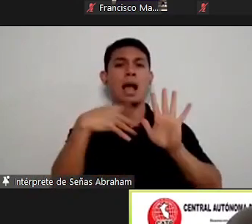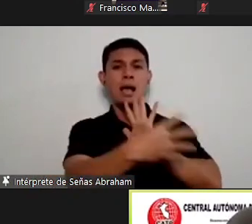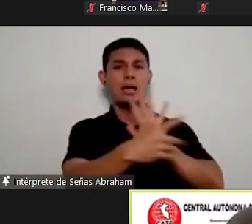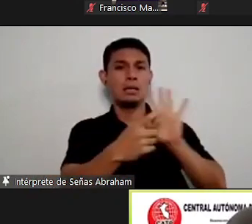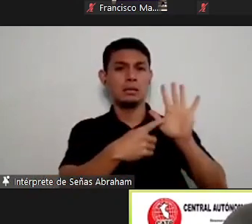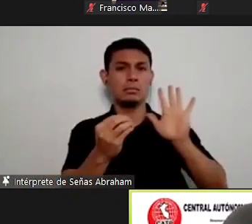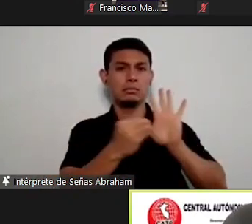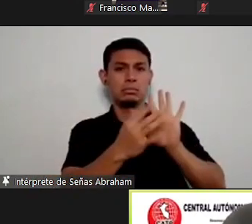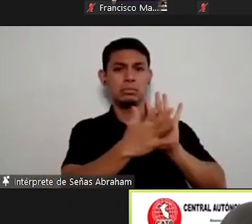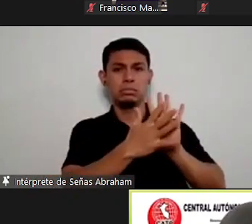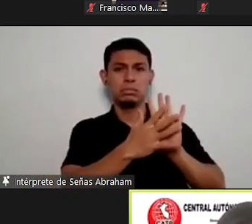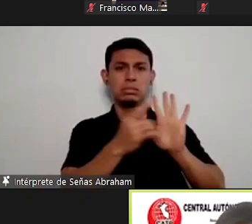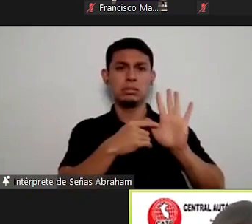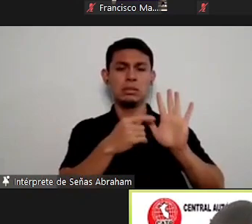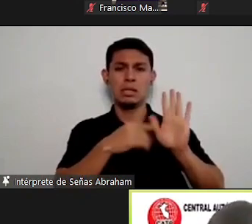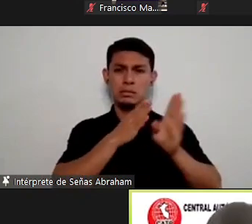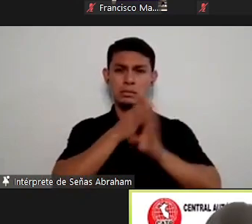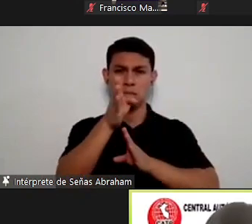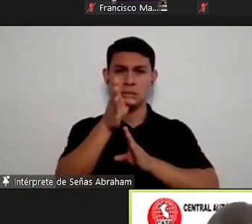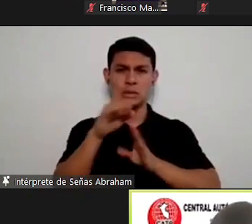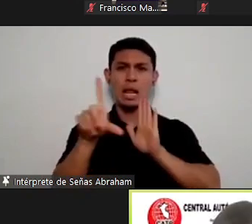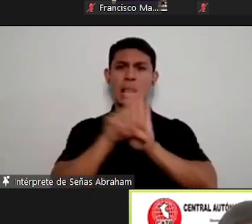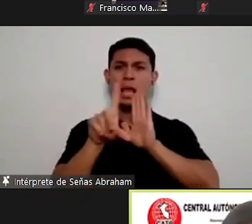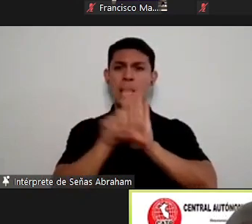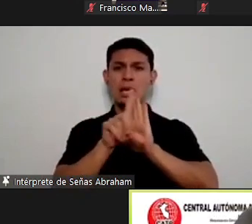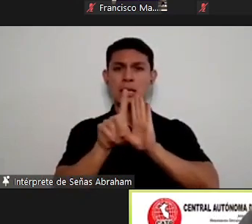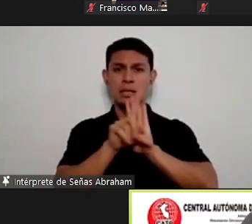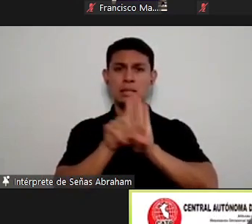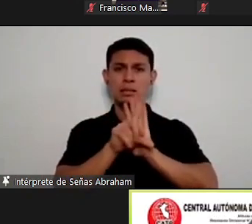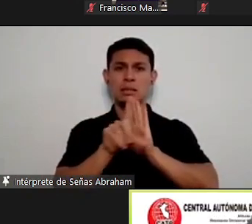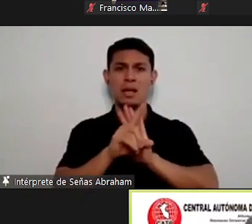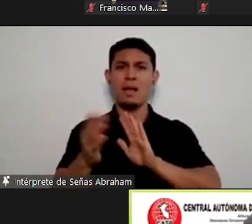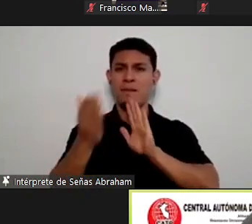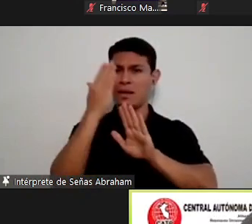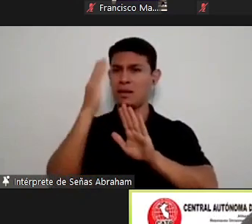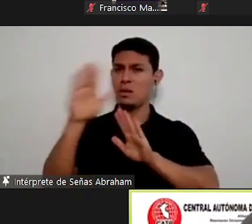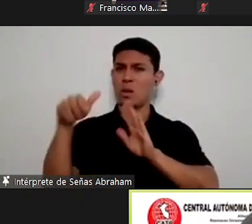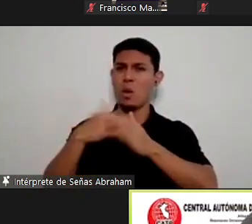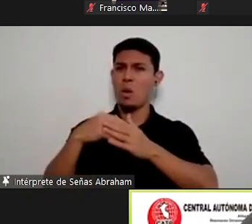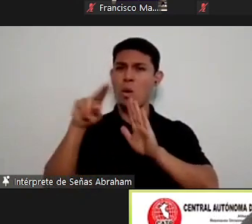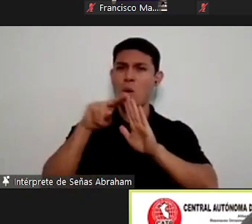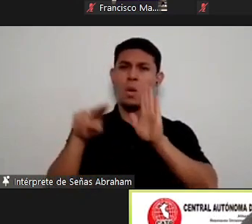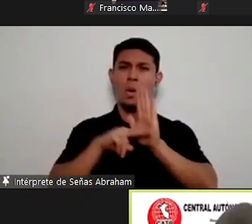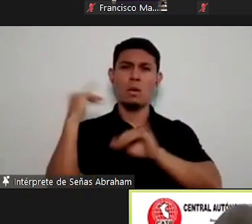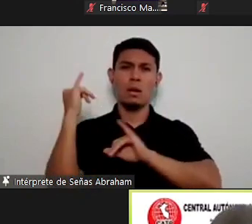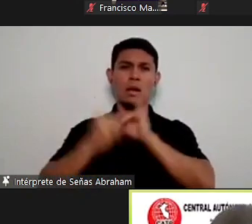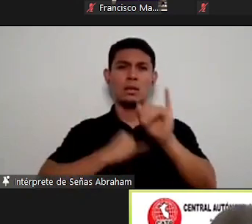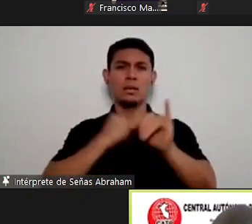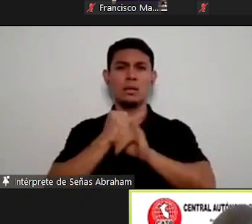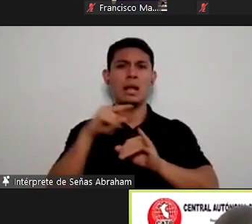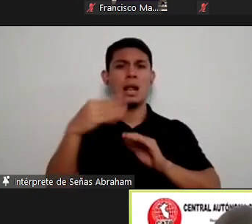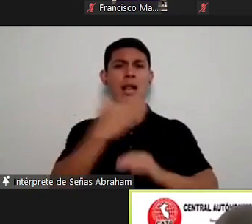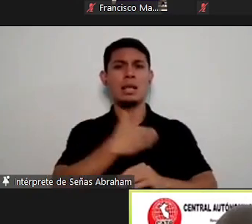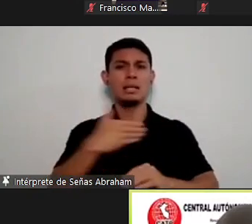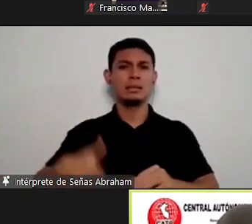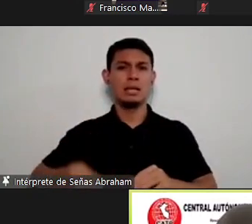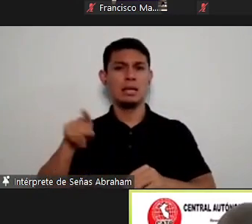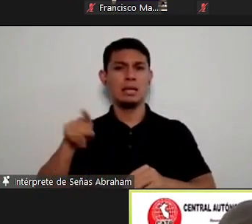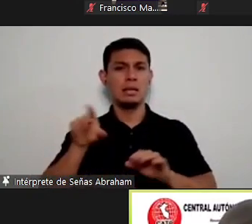second of all the pending agenda to close the gaps in our legislature in front of the entire